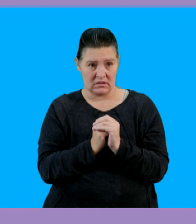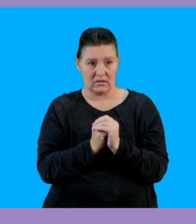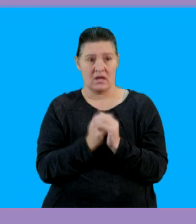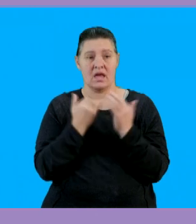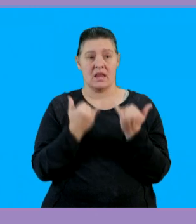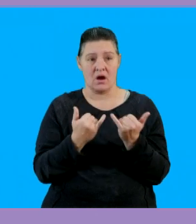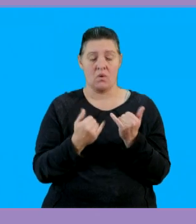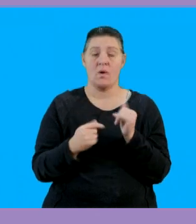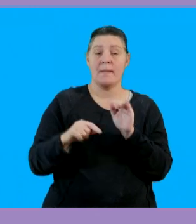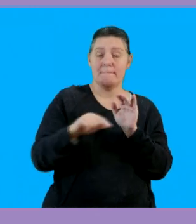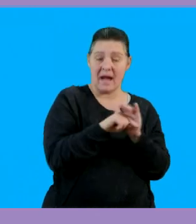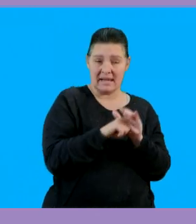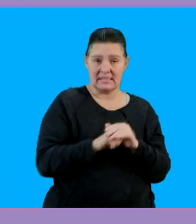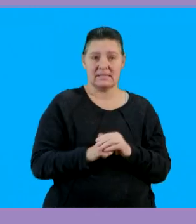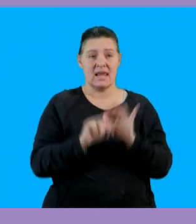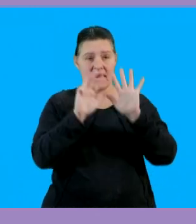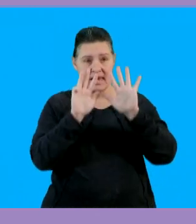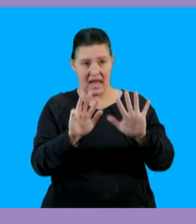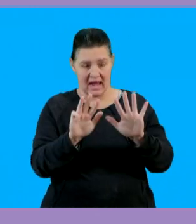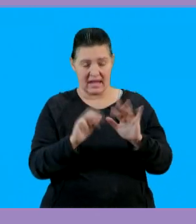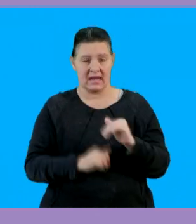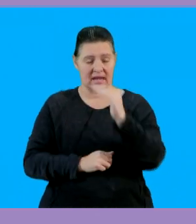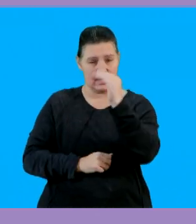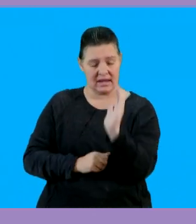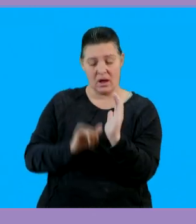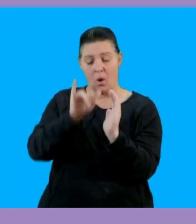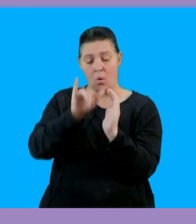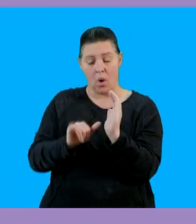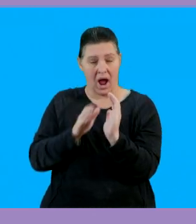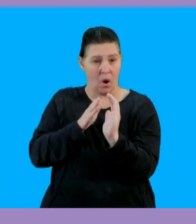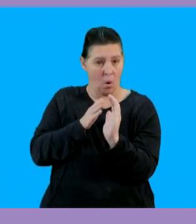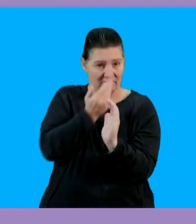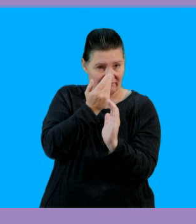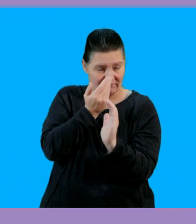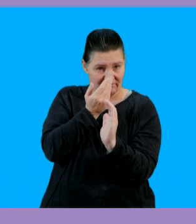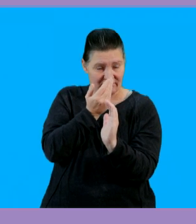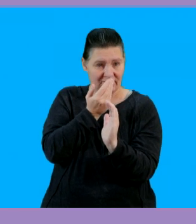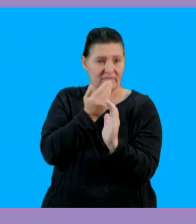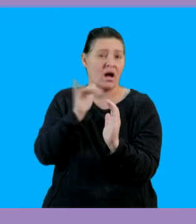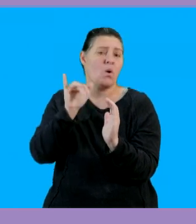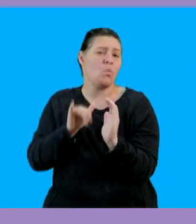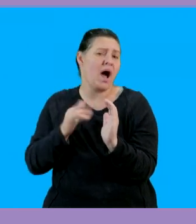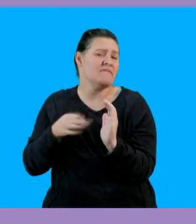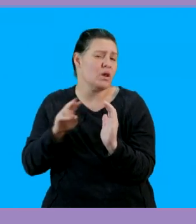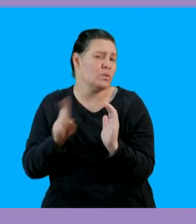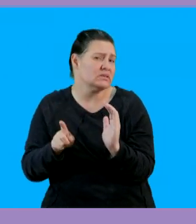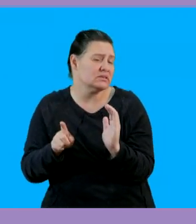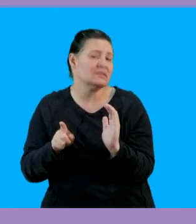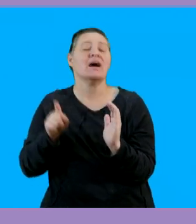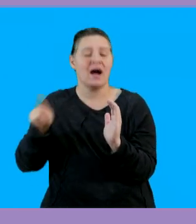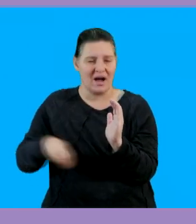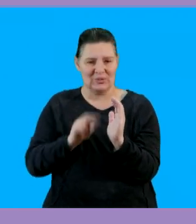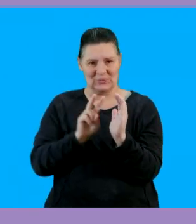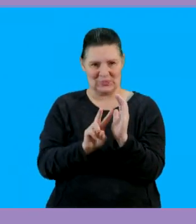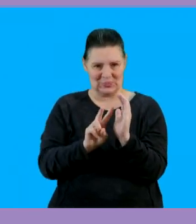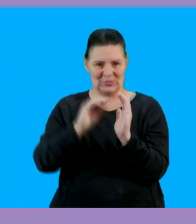And then we are going to minus 9, and again, in the place of y, I'm going to open a bracket. Do you remember what the value of y is?